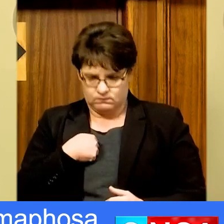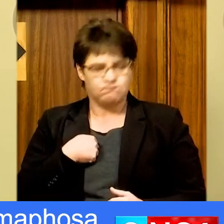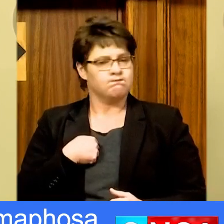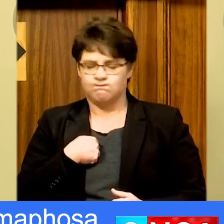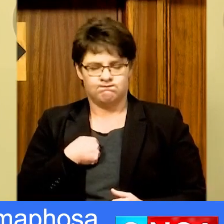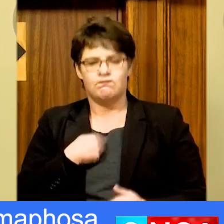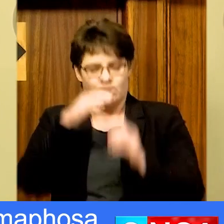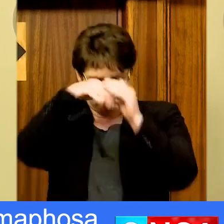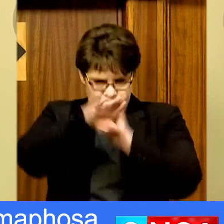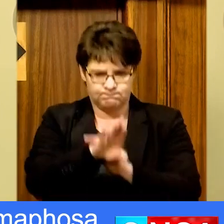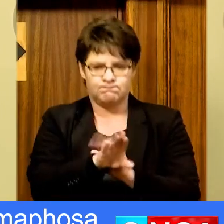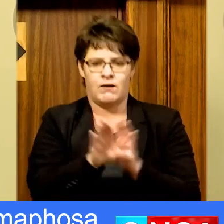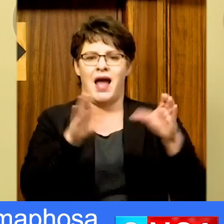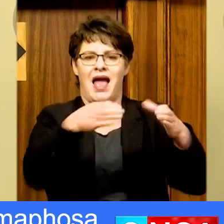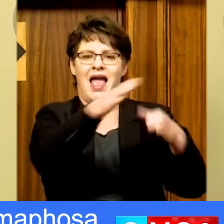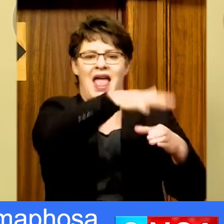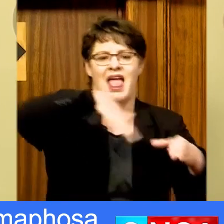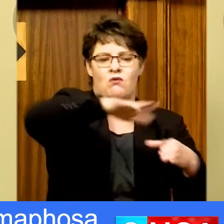themselves.